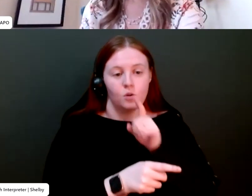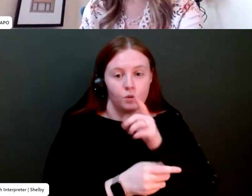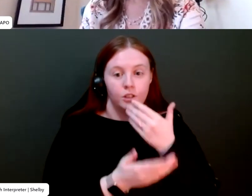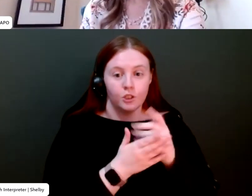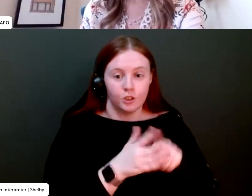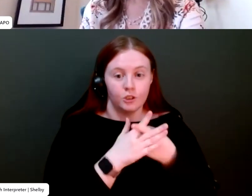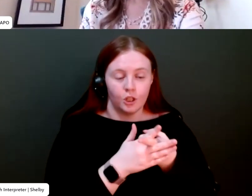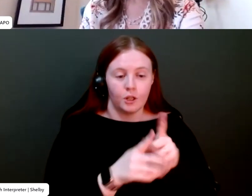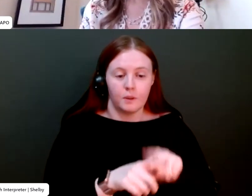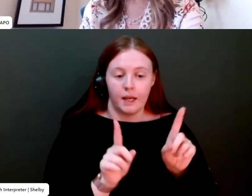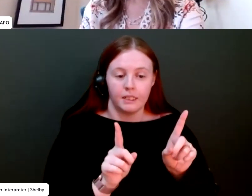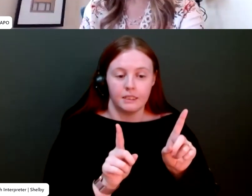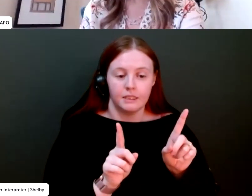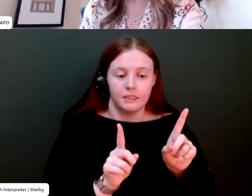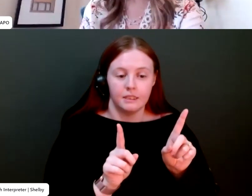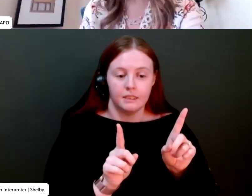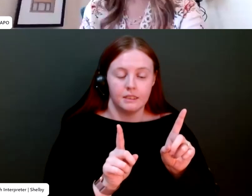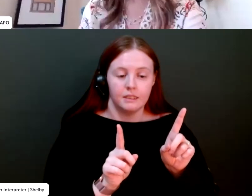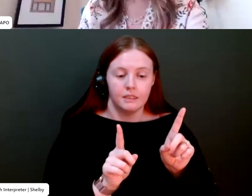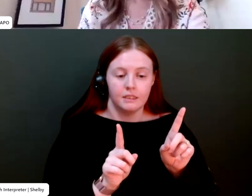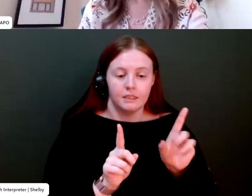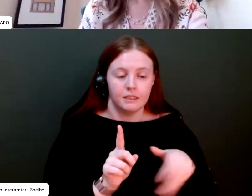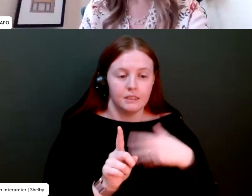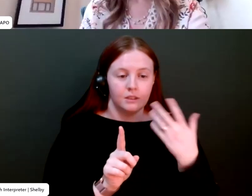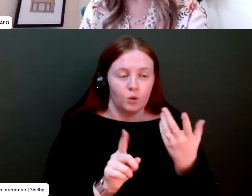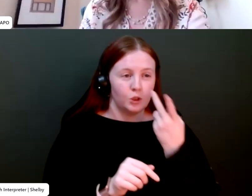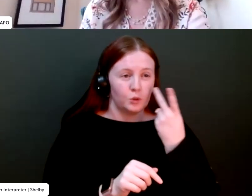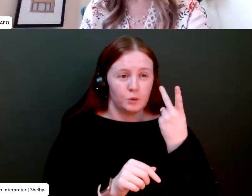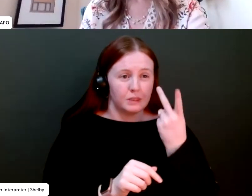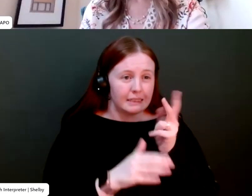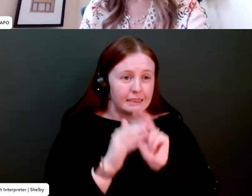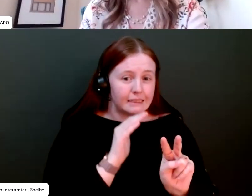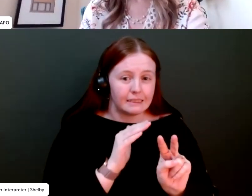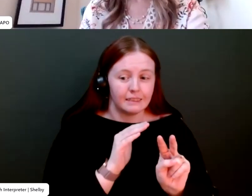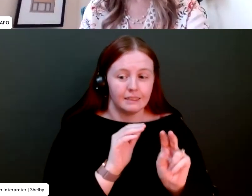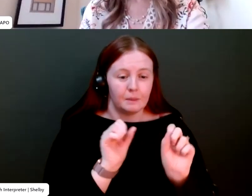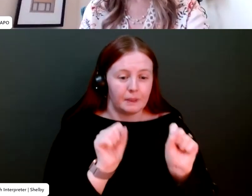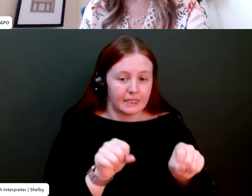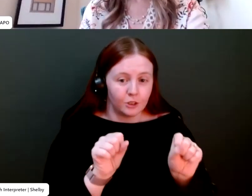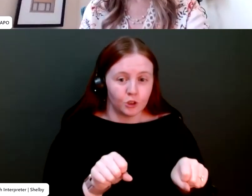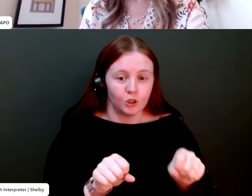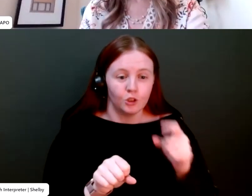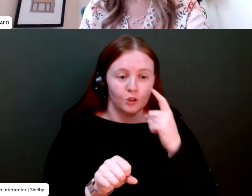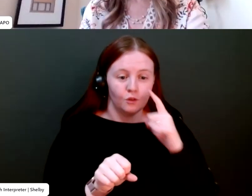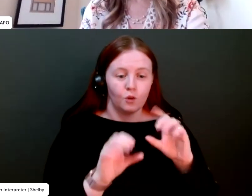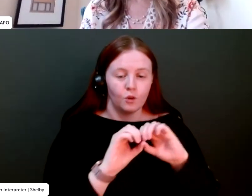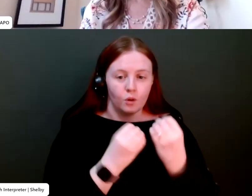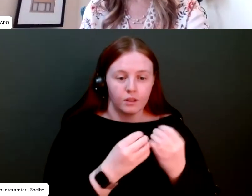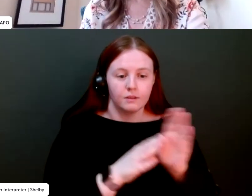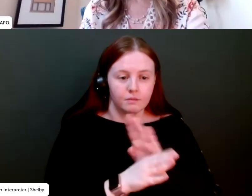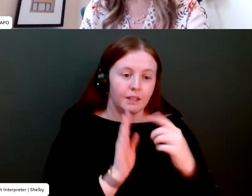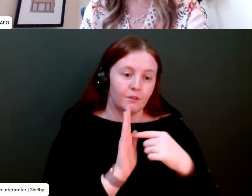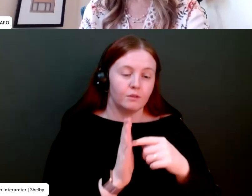is there or do you see, I guess, potential for organizations such as EAPO